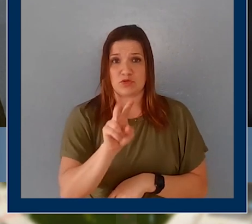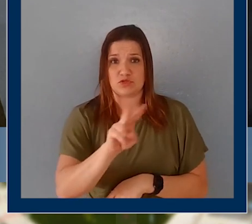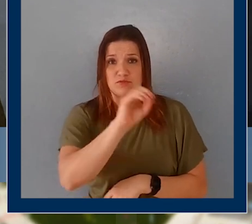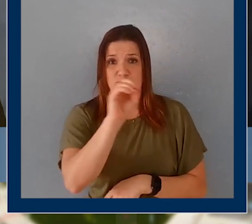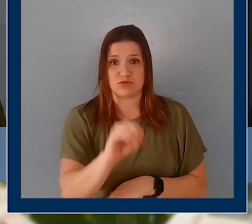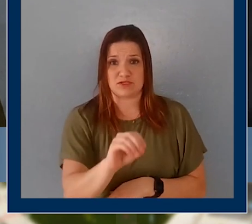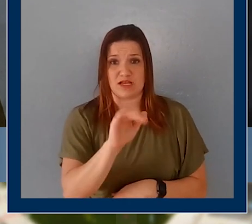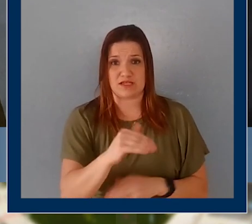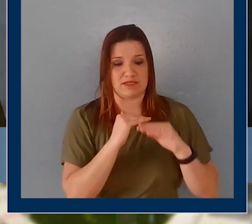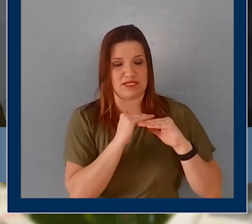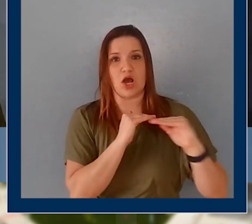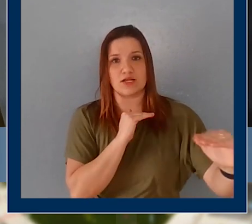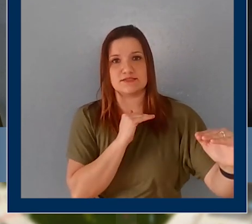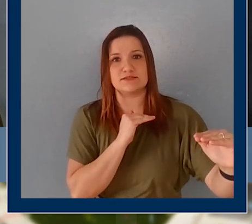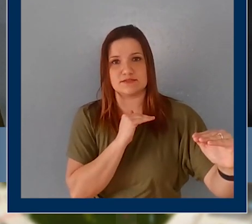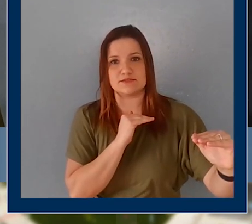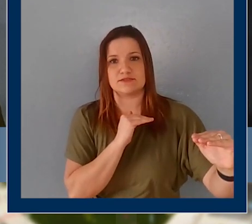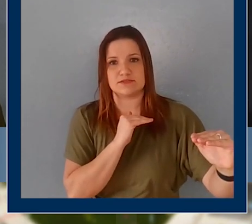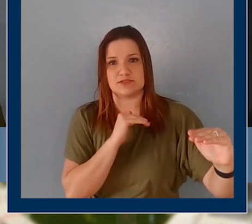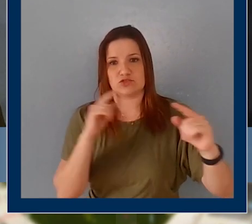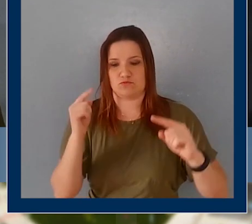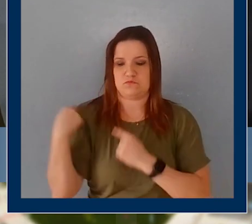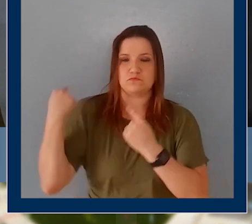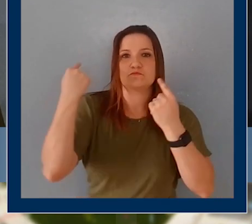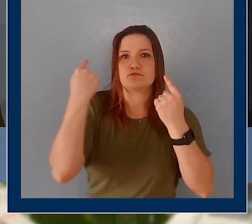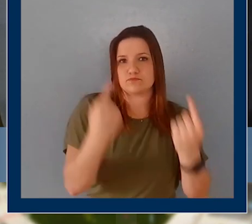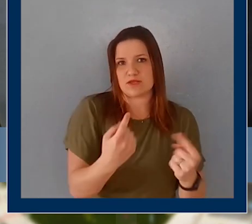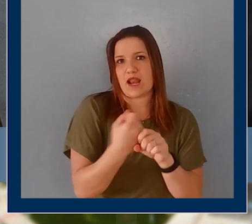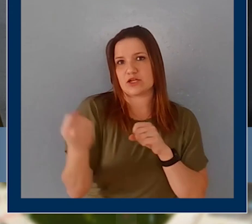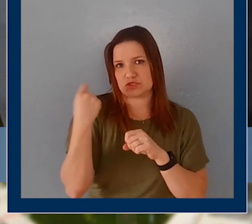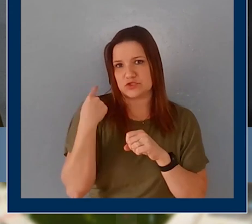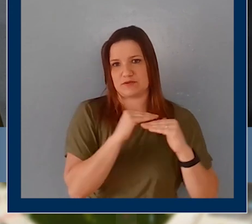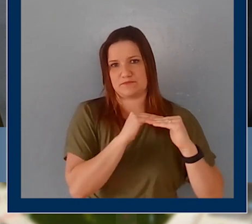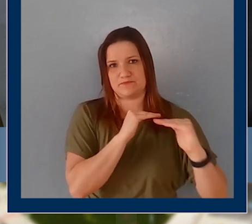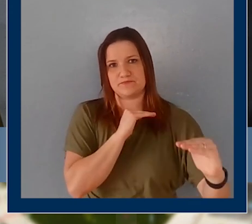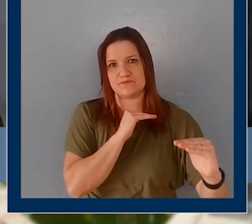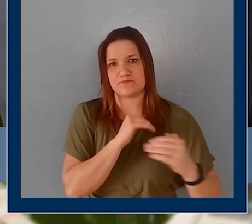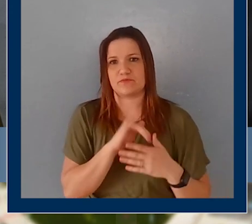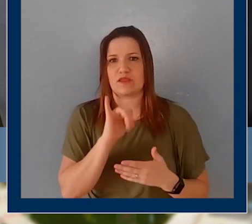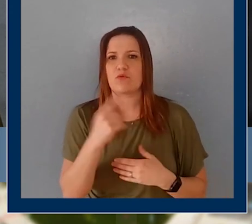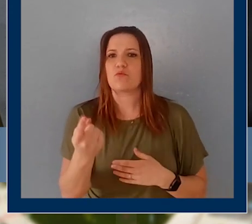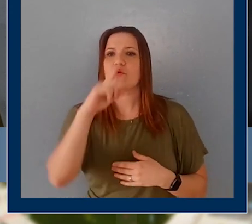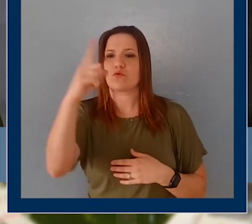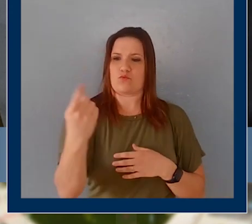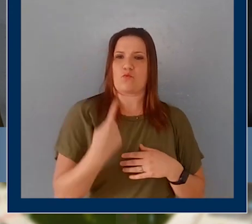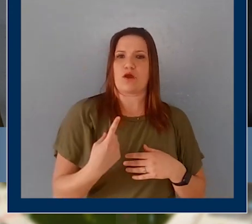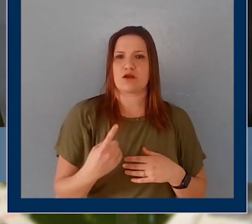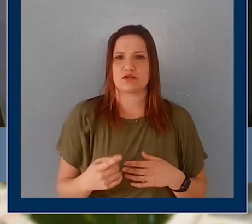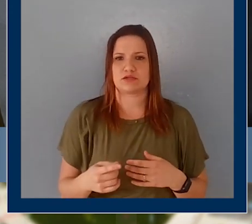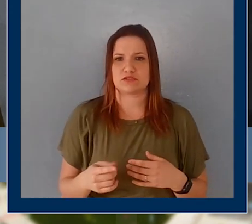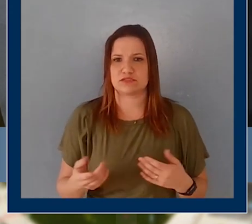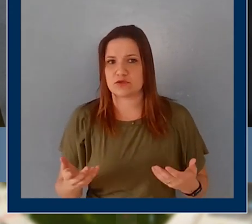County. That equates to 1.2% of all the people, Tulare County residents, that have